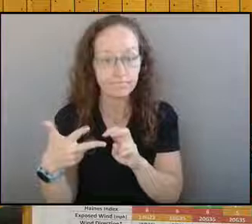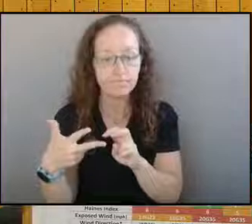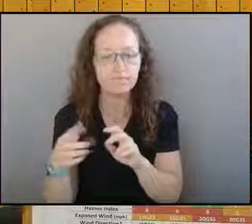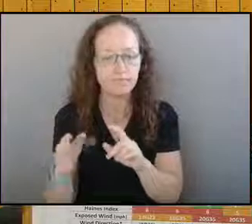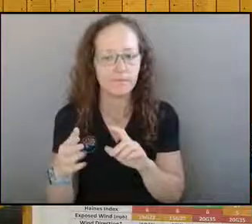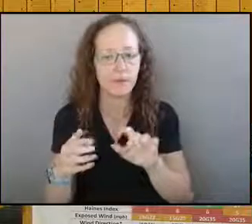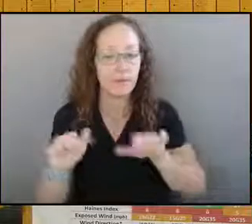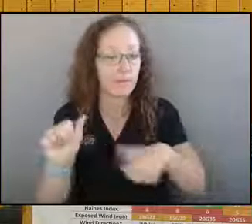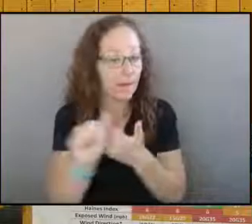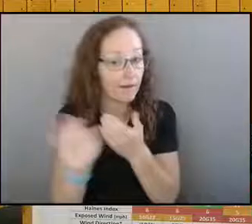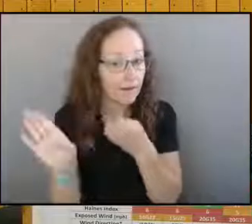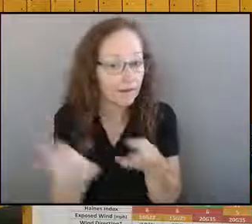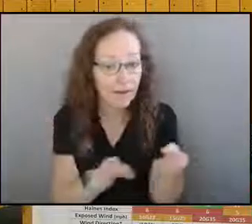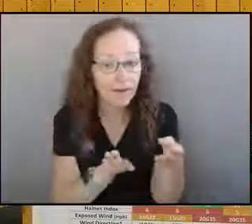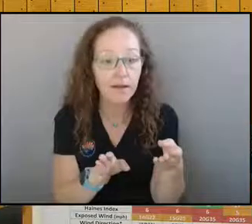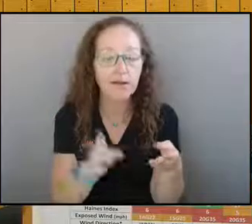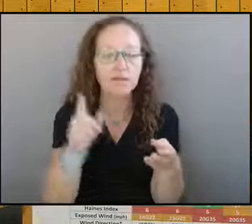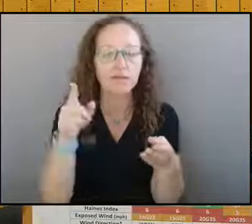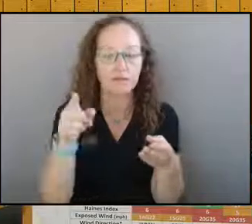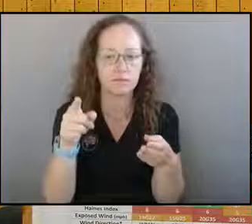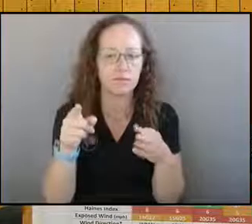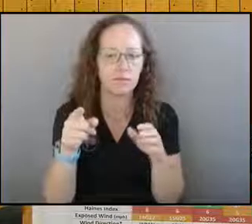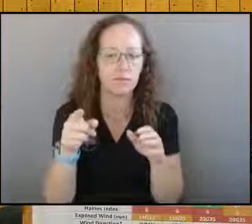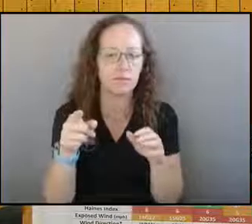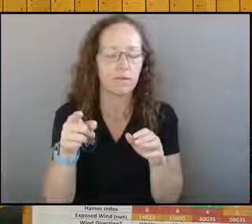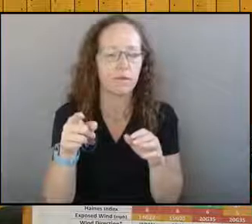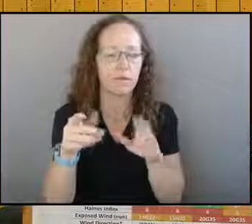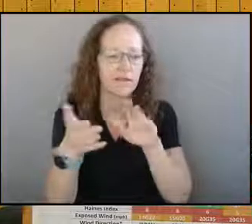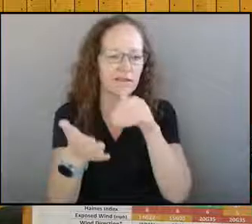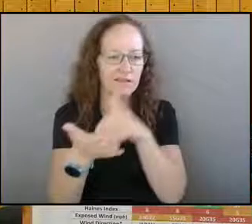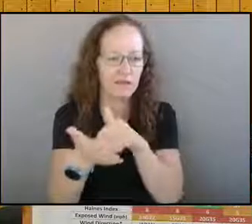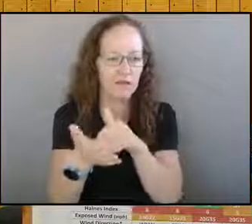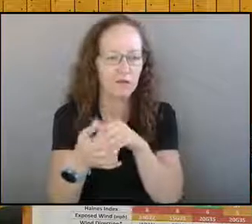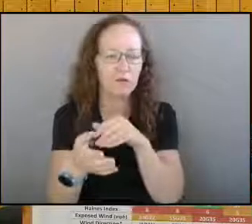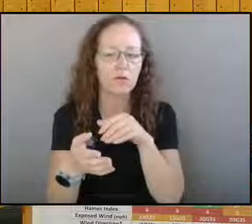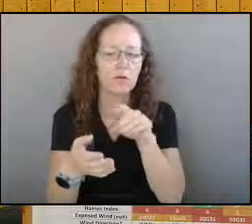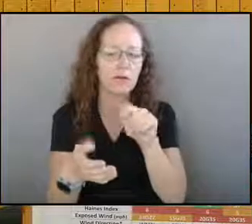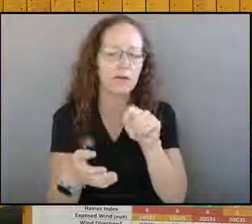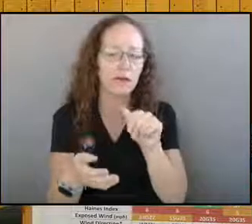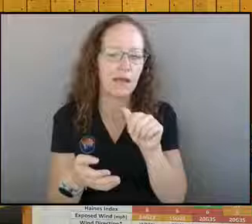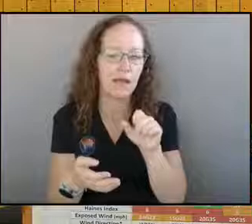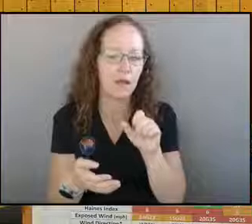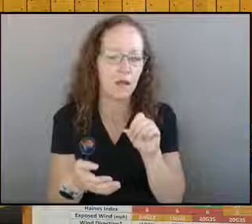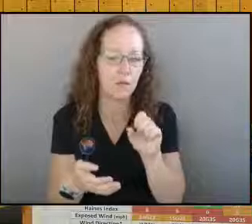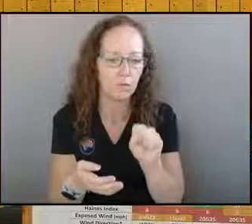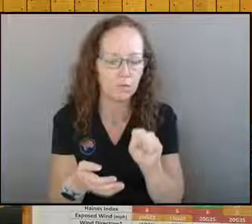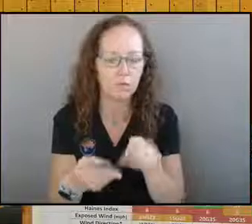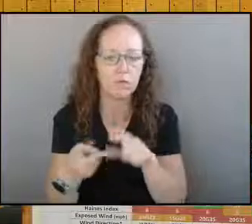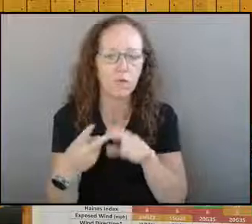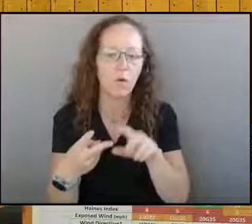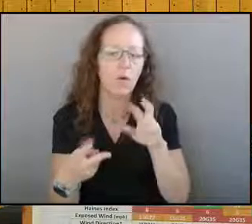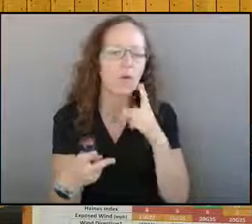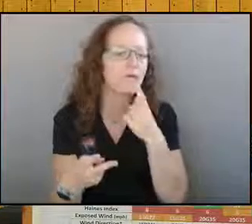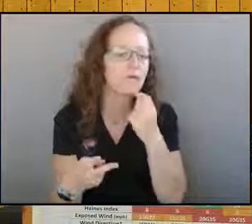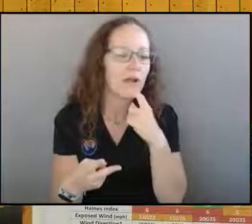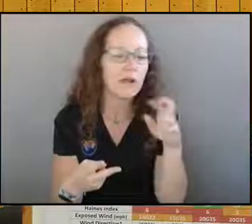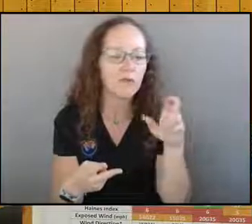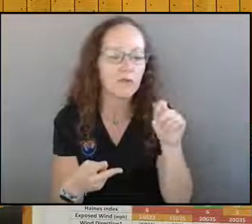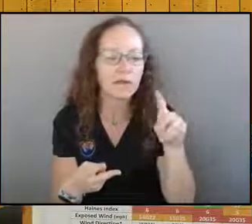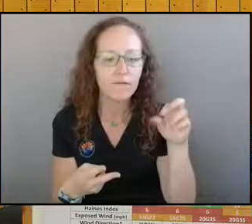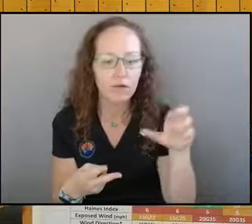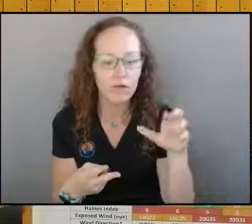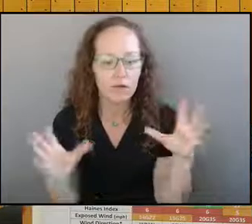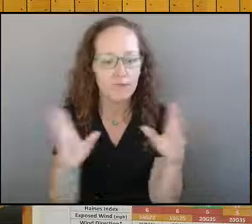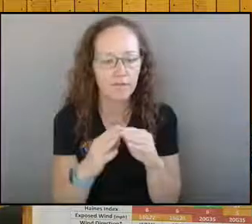move them to the Ag Center or to the Red River Convention Center, which is on standby. And our